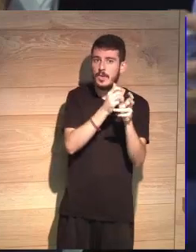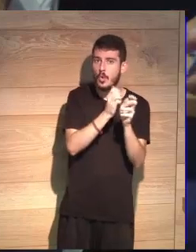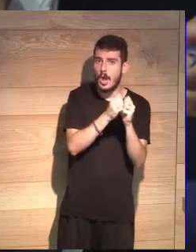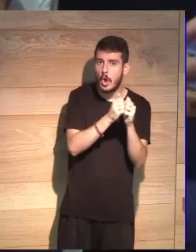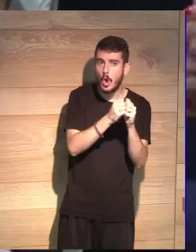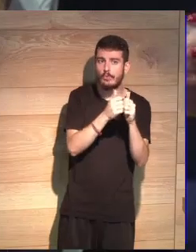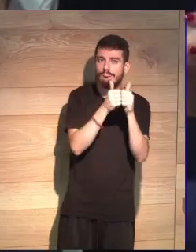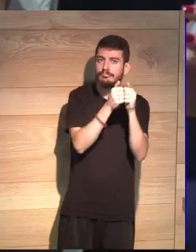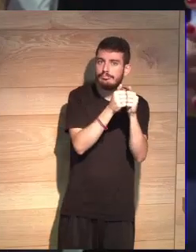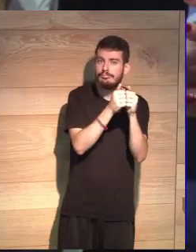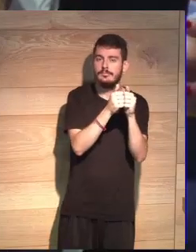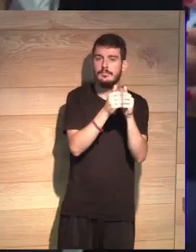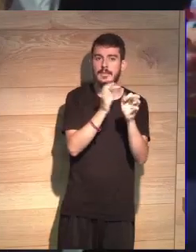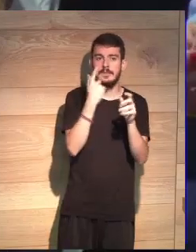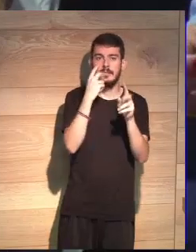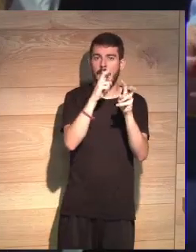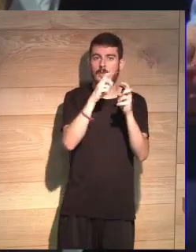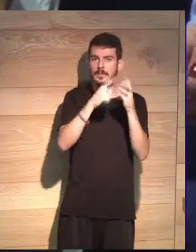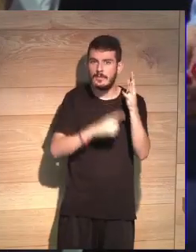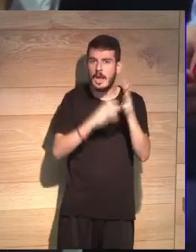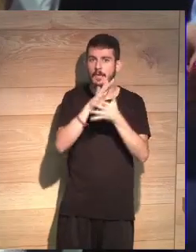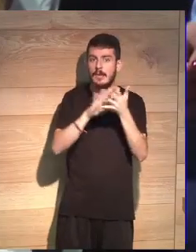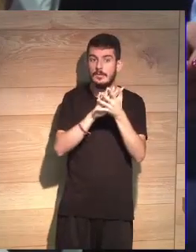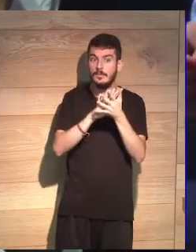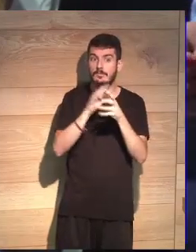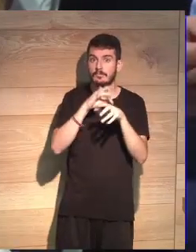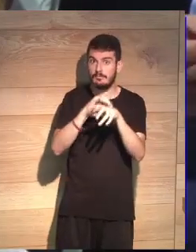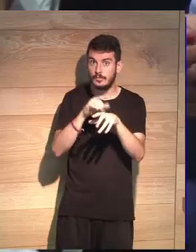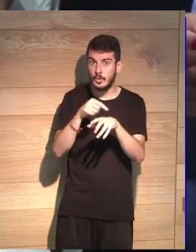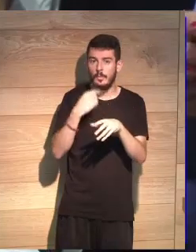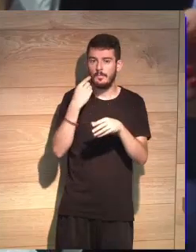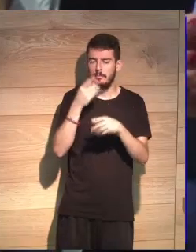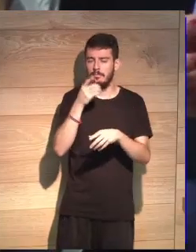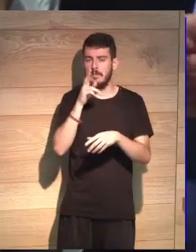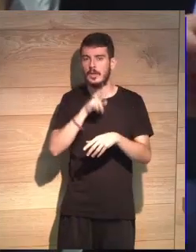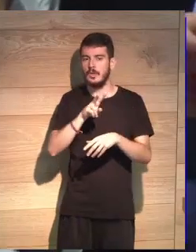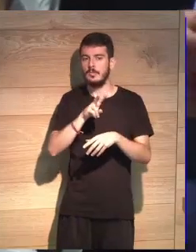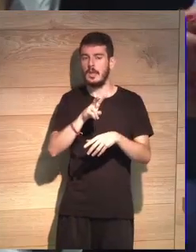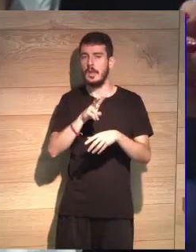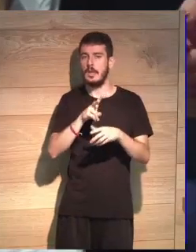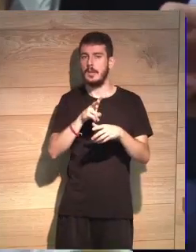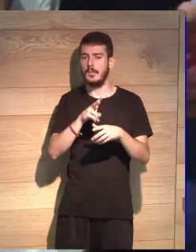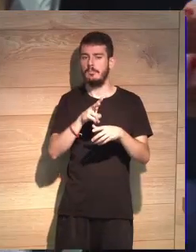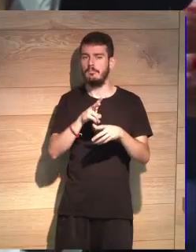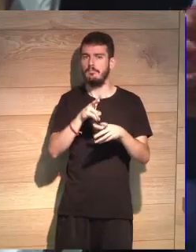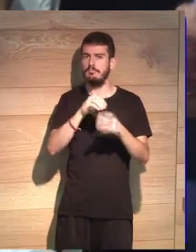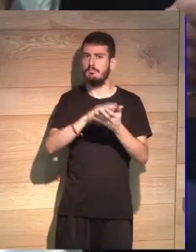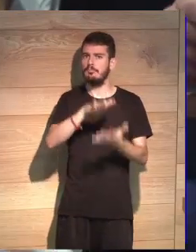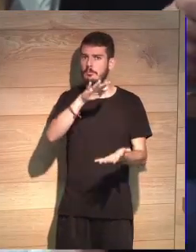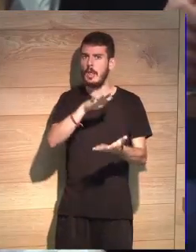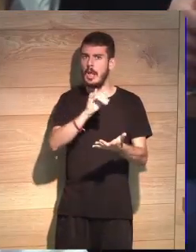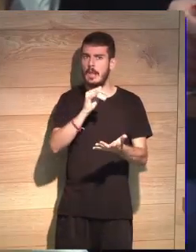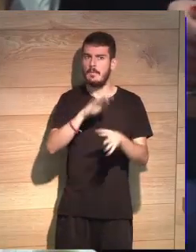designed for schools, for educating parents, just exactly what you're talking about. So, and I think that there is a niche